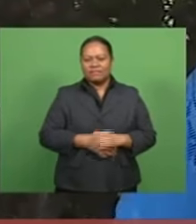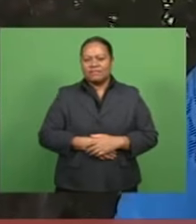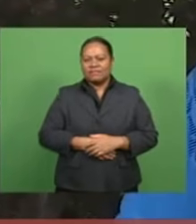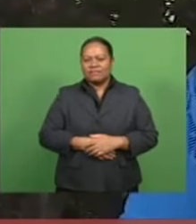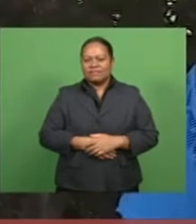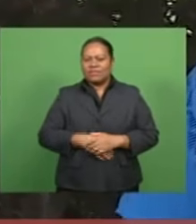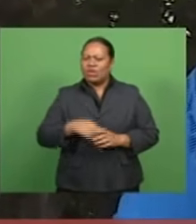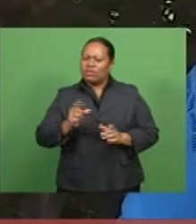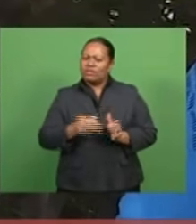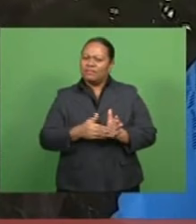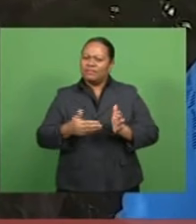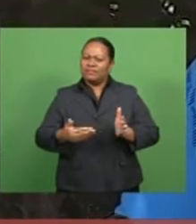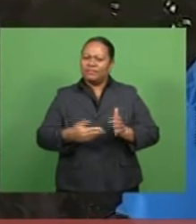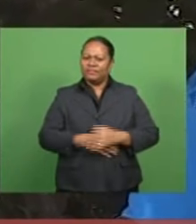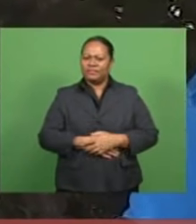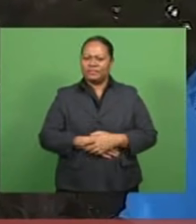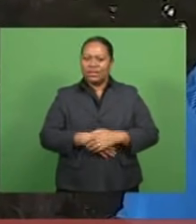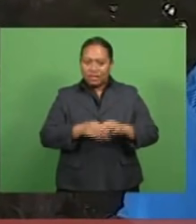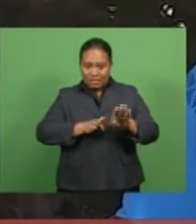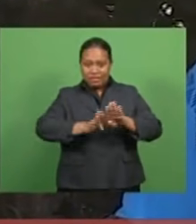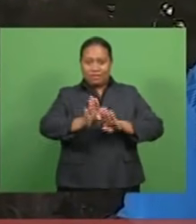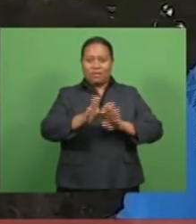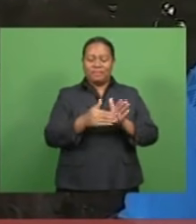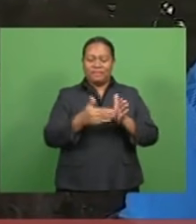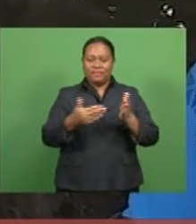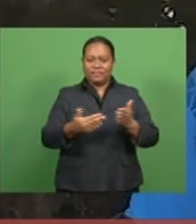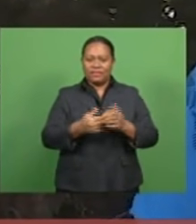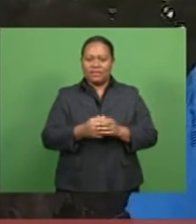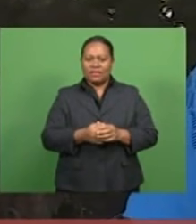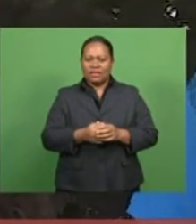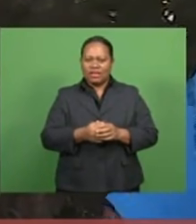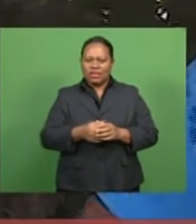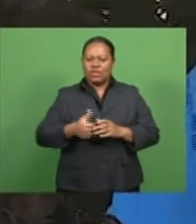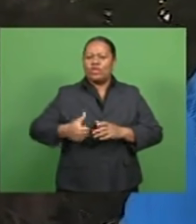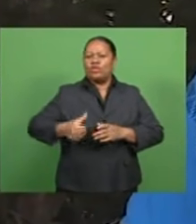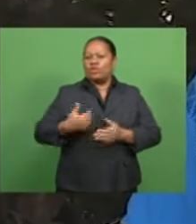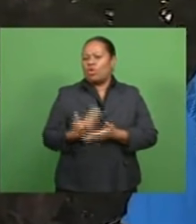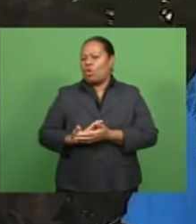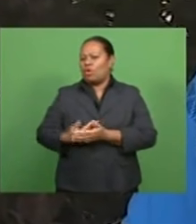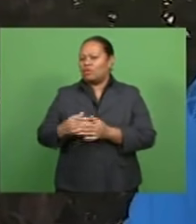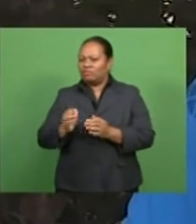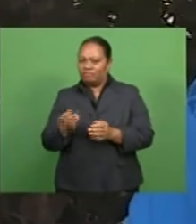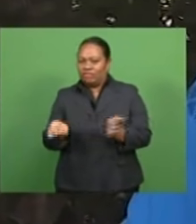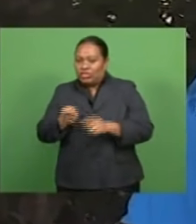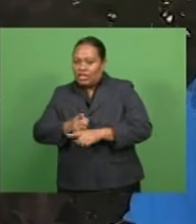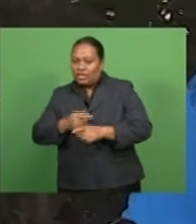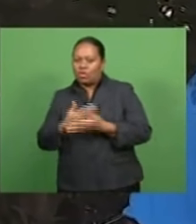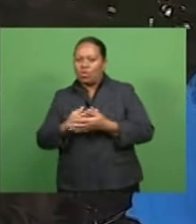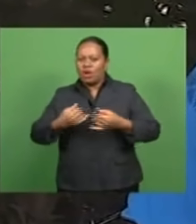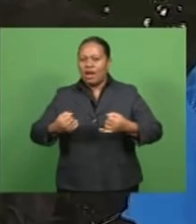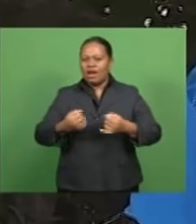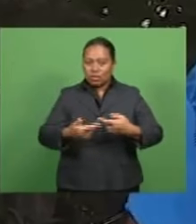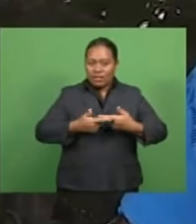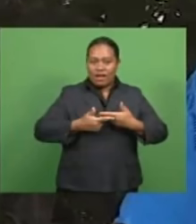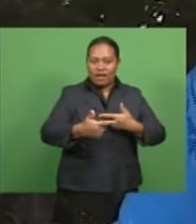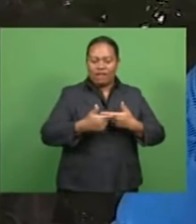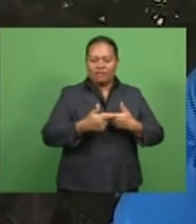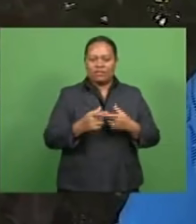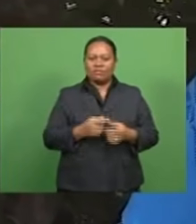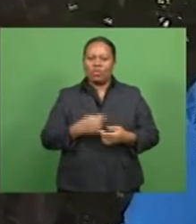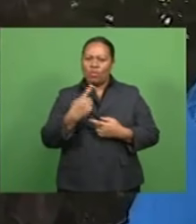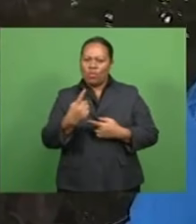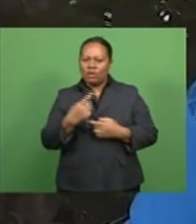So what we're doing with the development team at the moment is we're switching to online. So most of our level one courses will now switch to